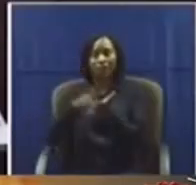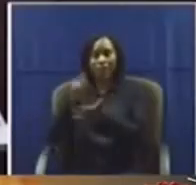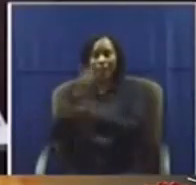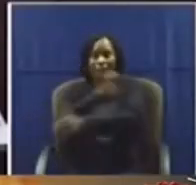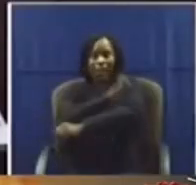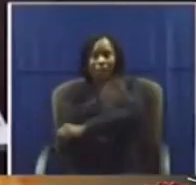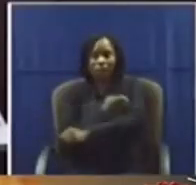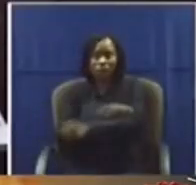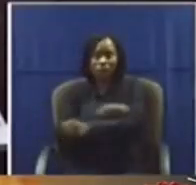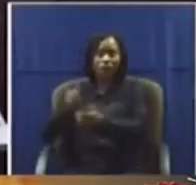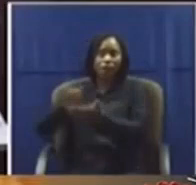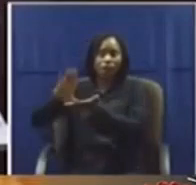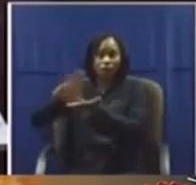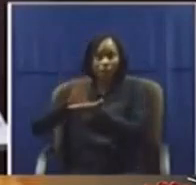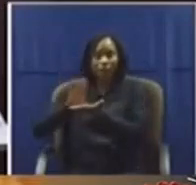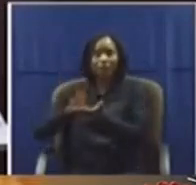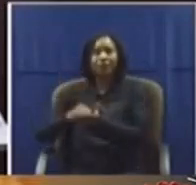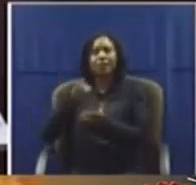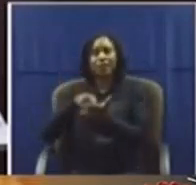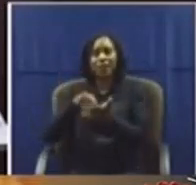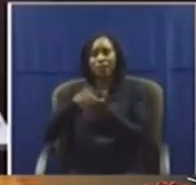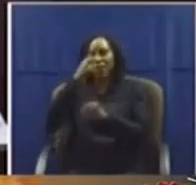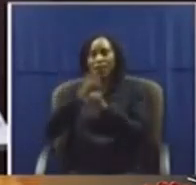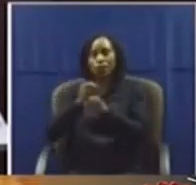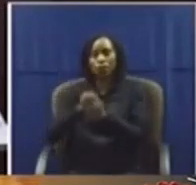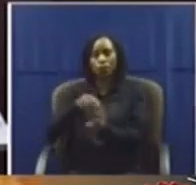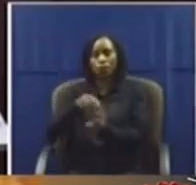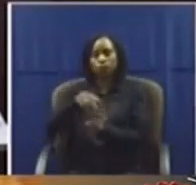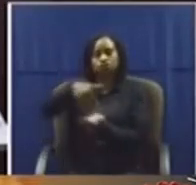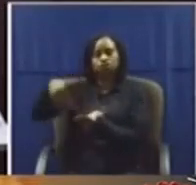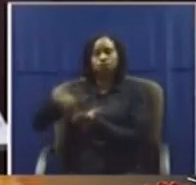would be required to raise around 6 billion rand.